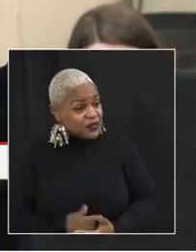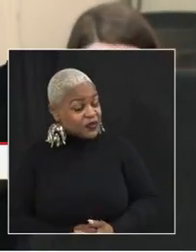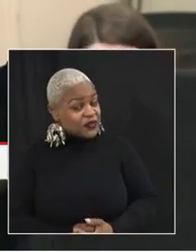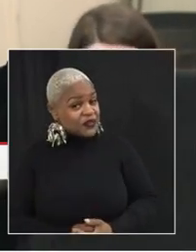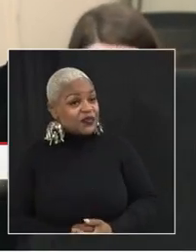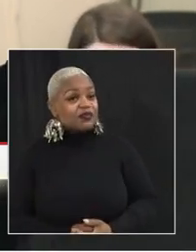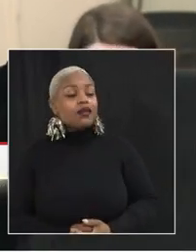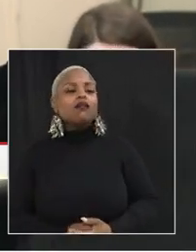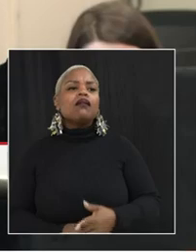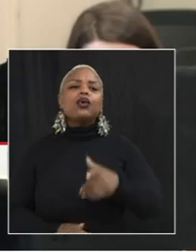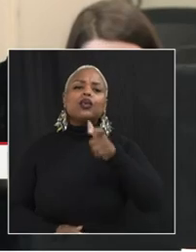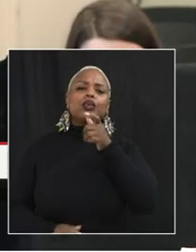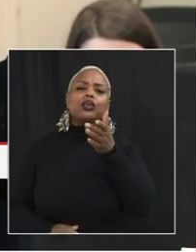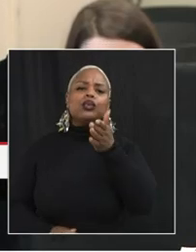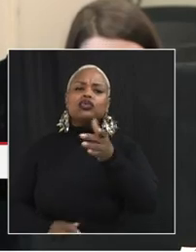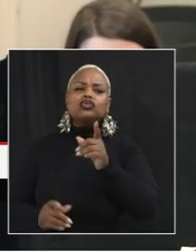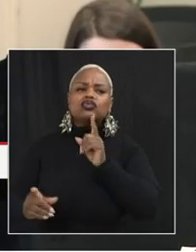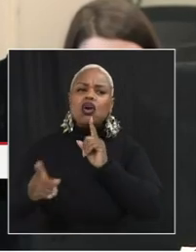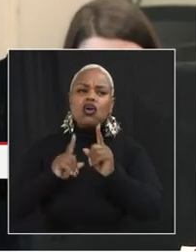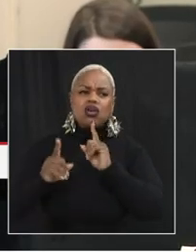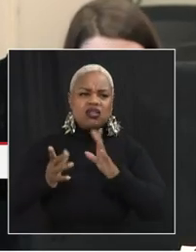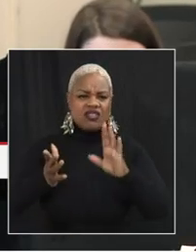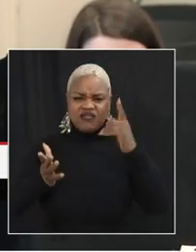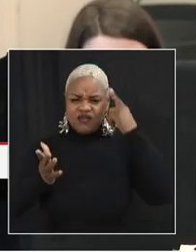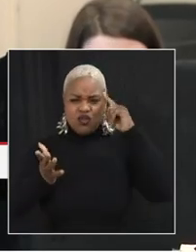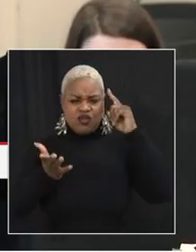to for